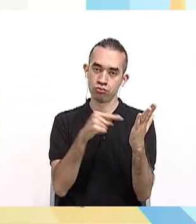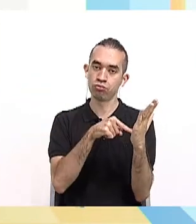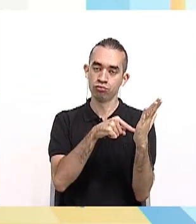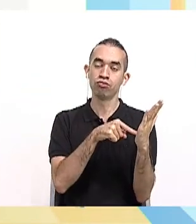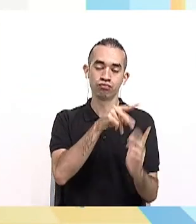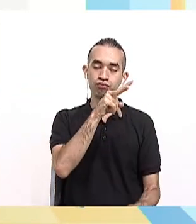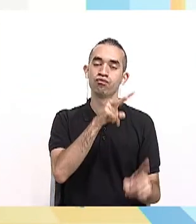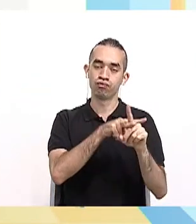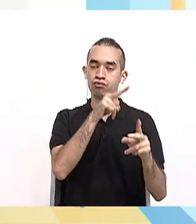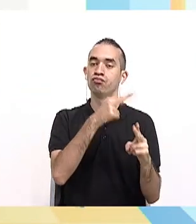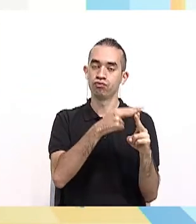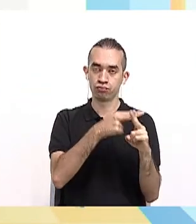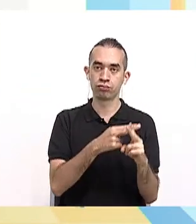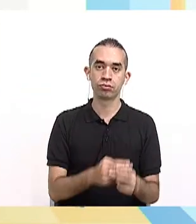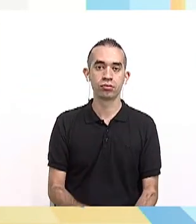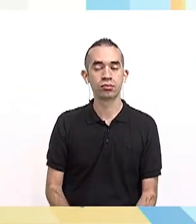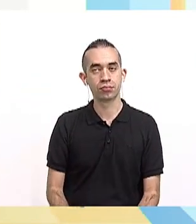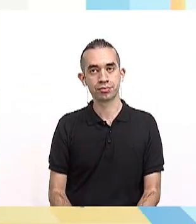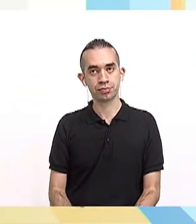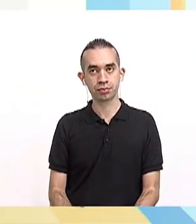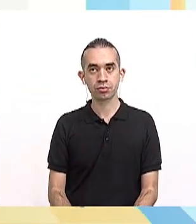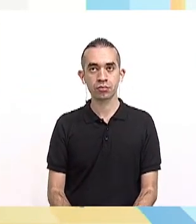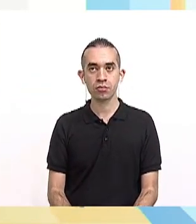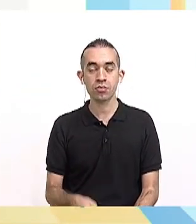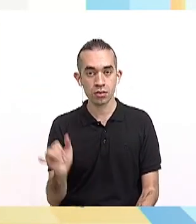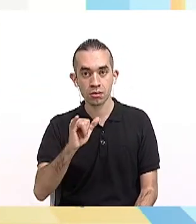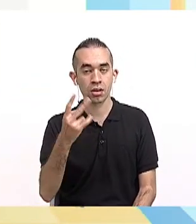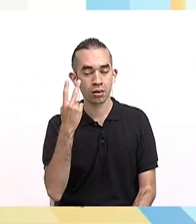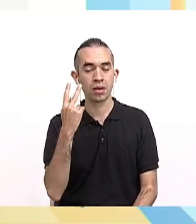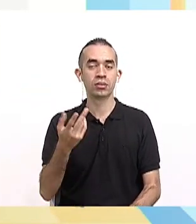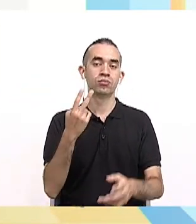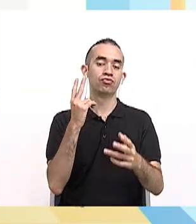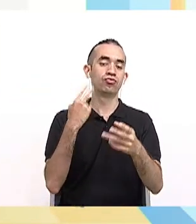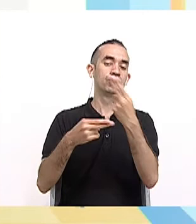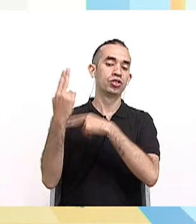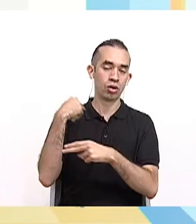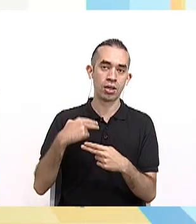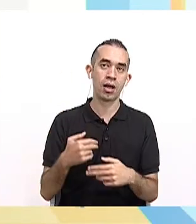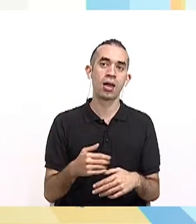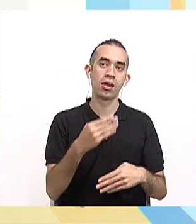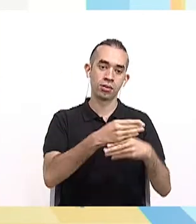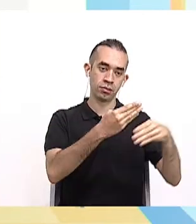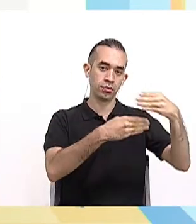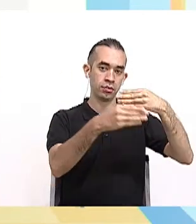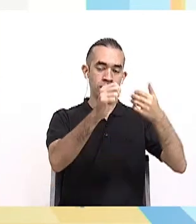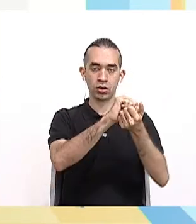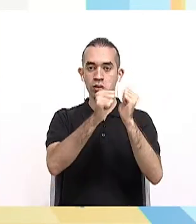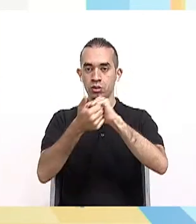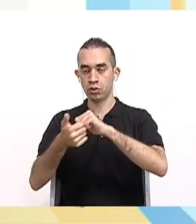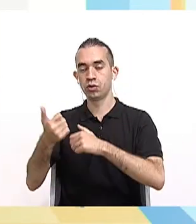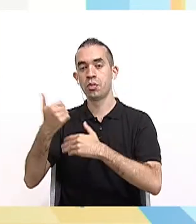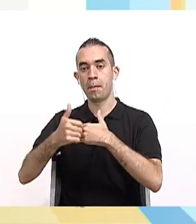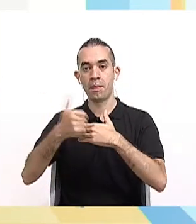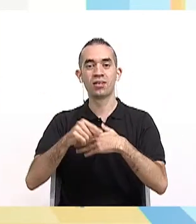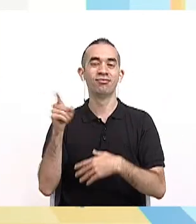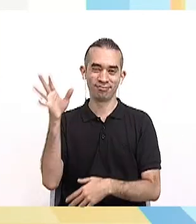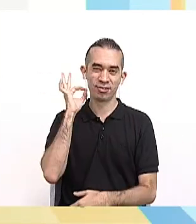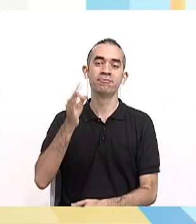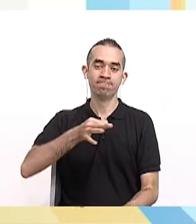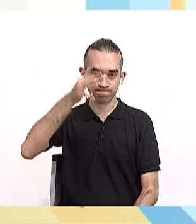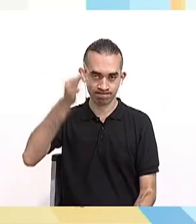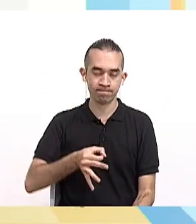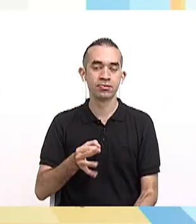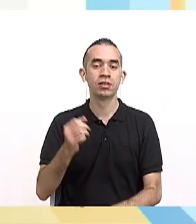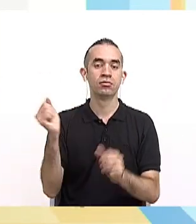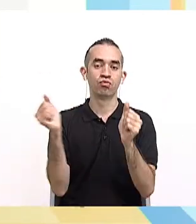volunteers. And also, if we look at the story of Bricks to Bread, she was the co-founder, okay? Now, let's